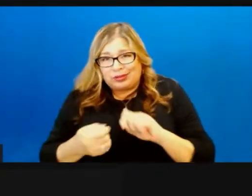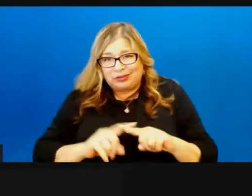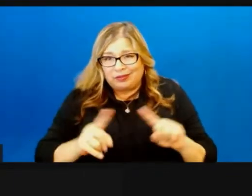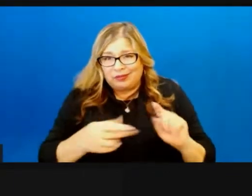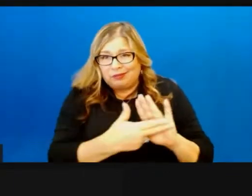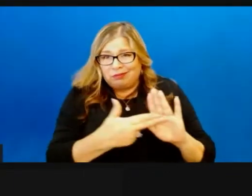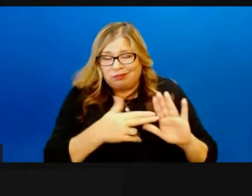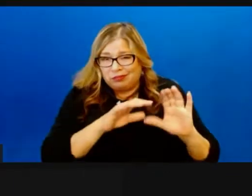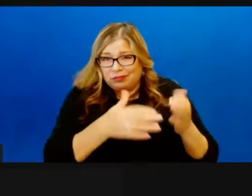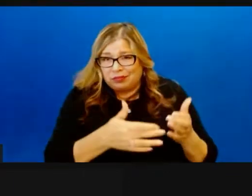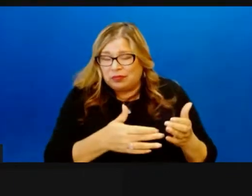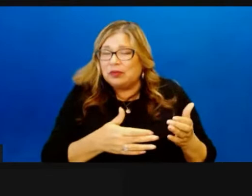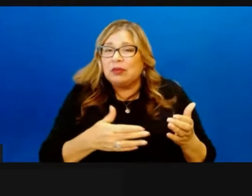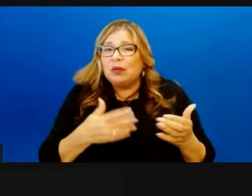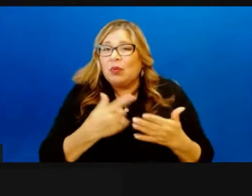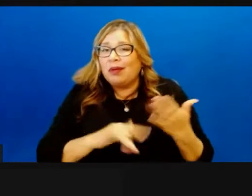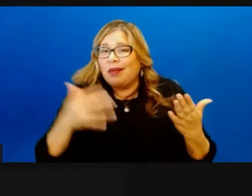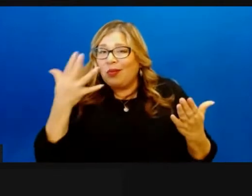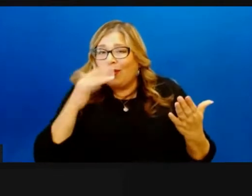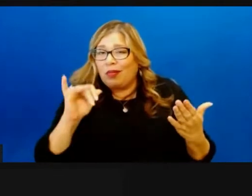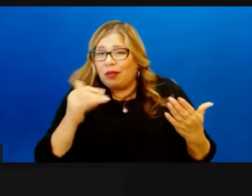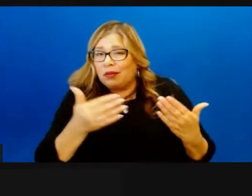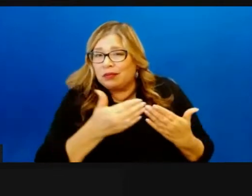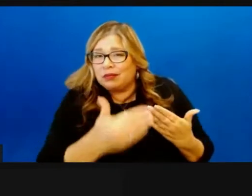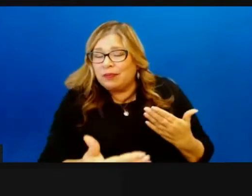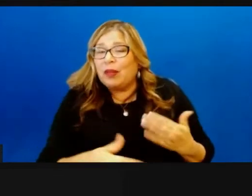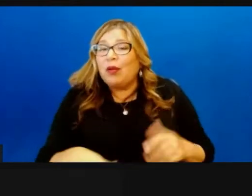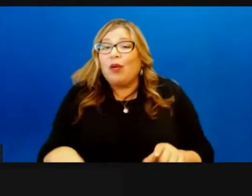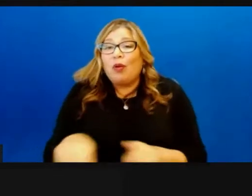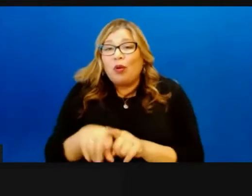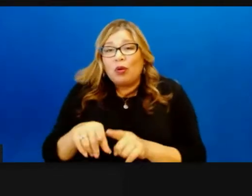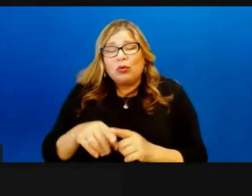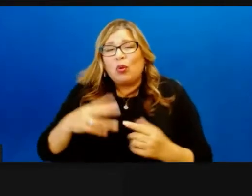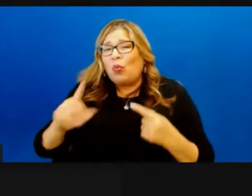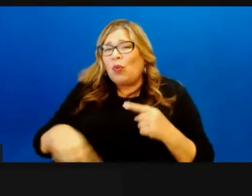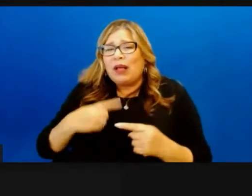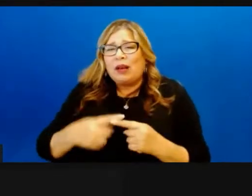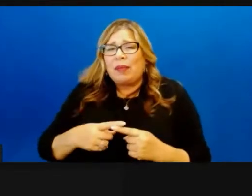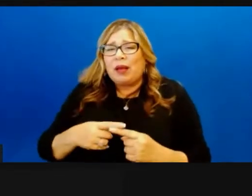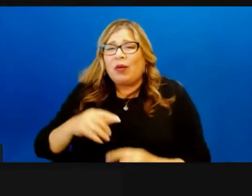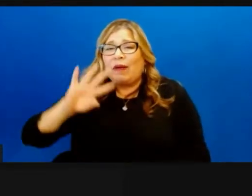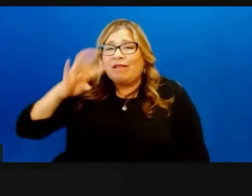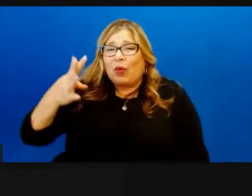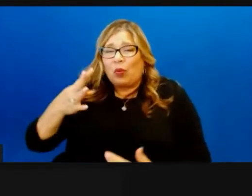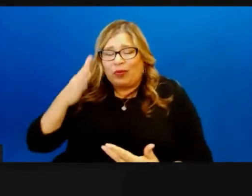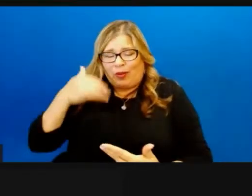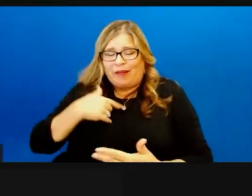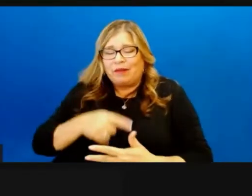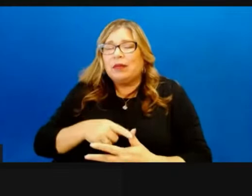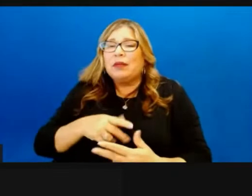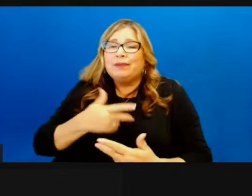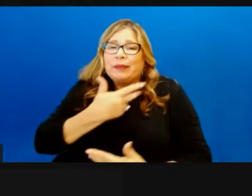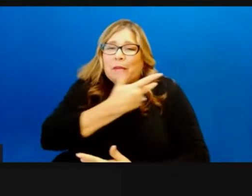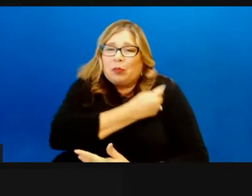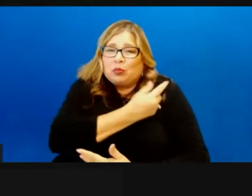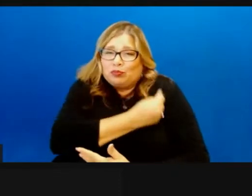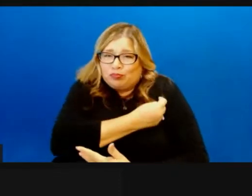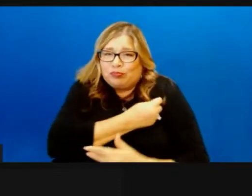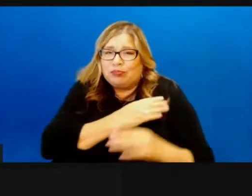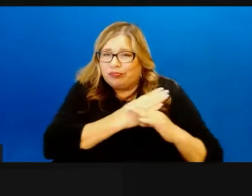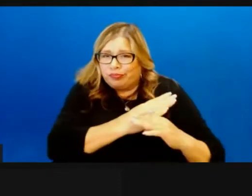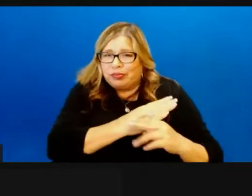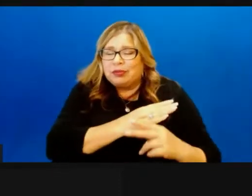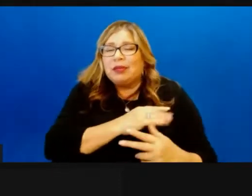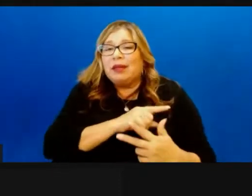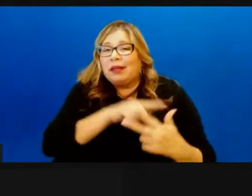for people who have already gotten both doses and the booster? Yeah, just the last question first. I